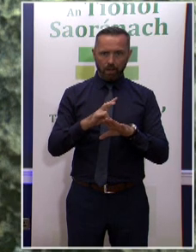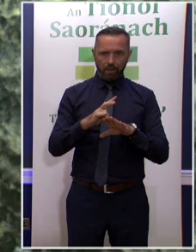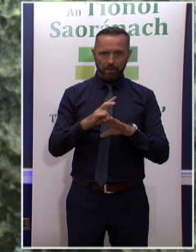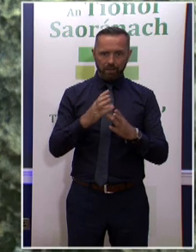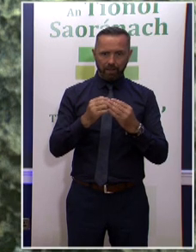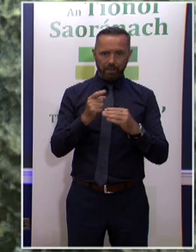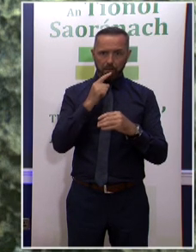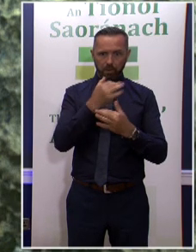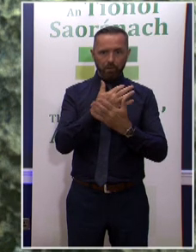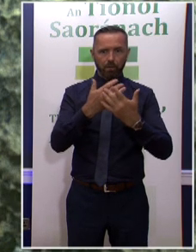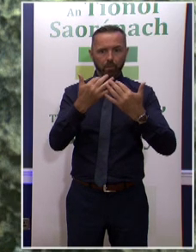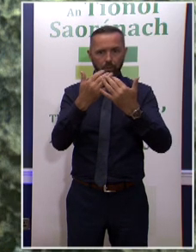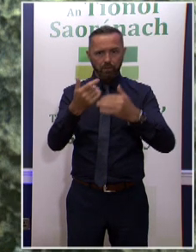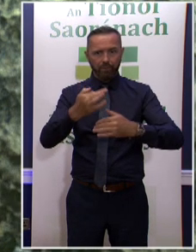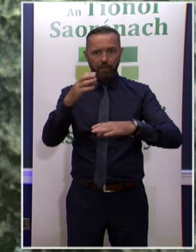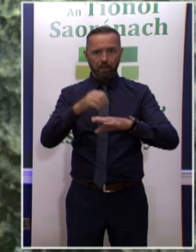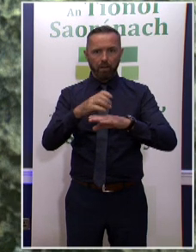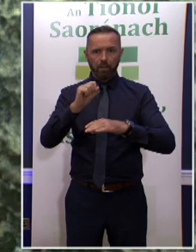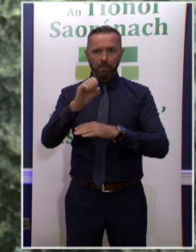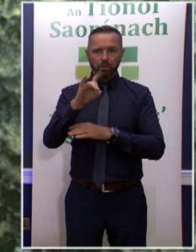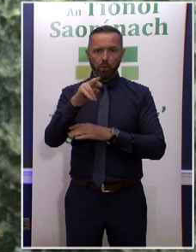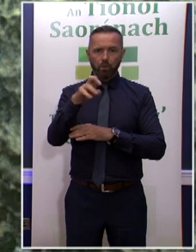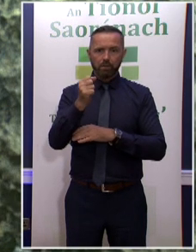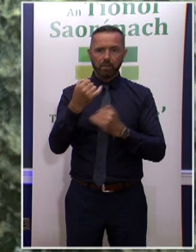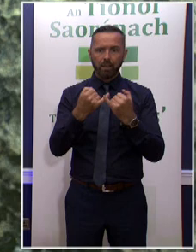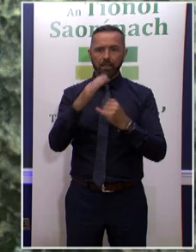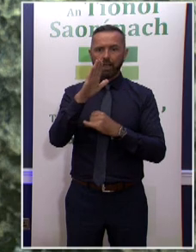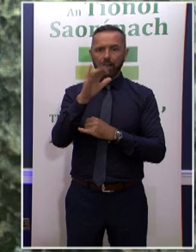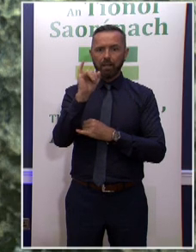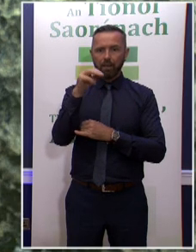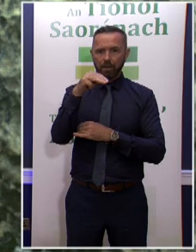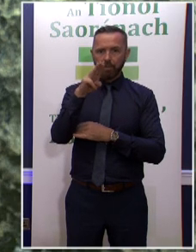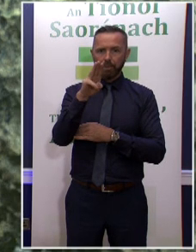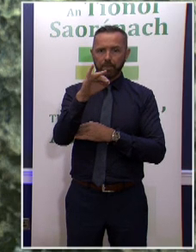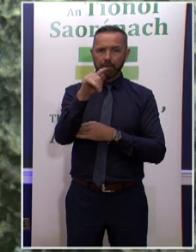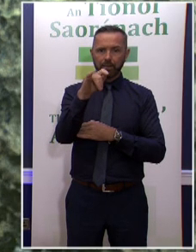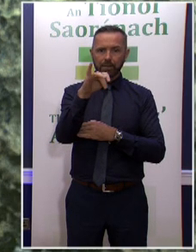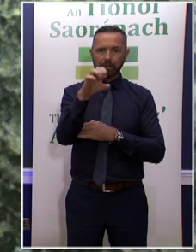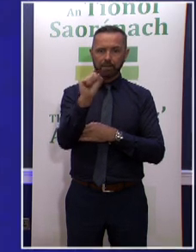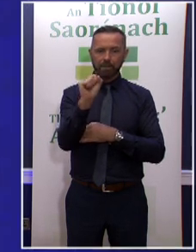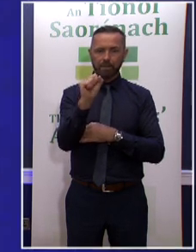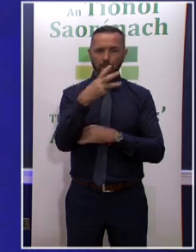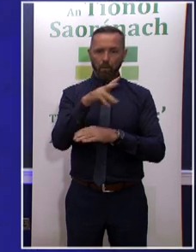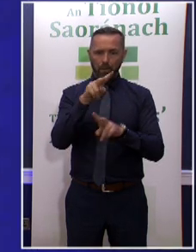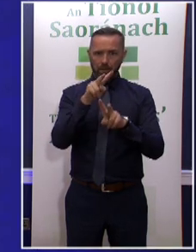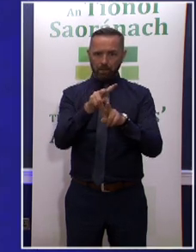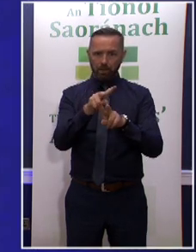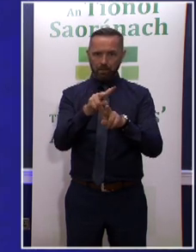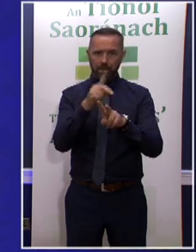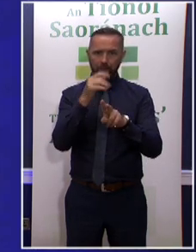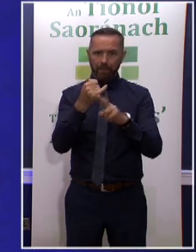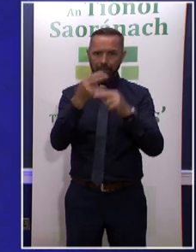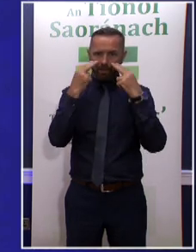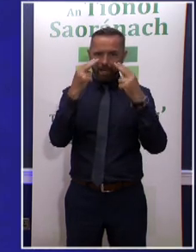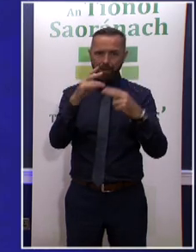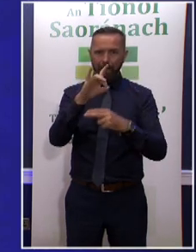influential creatures that we find on our rocky shores, are these limpets. So you can see the ones at the bottom of the picture are in their natural